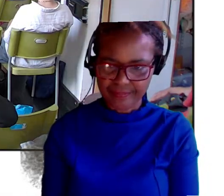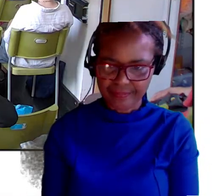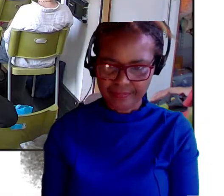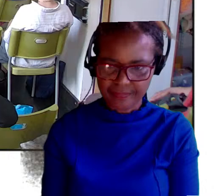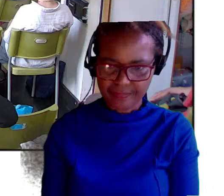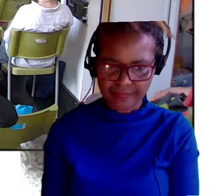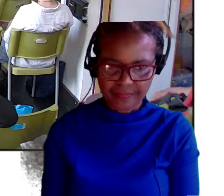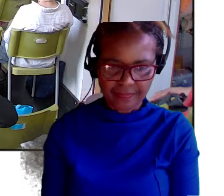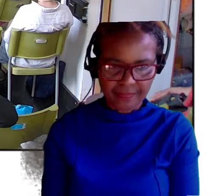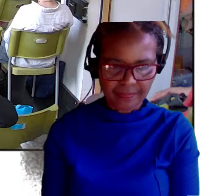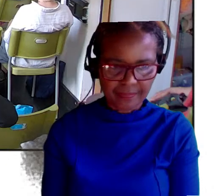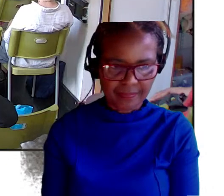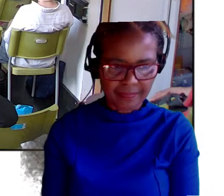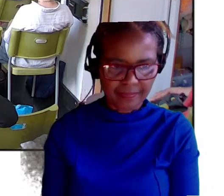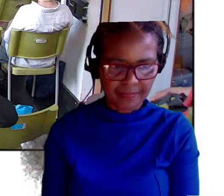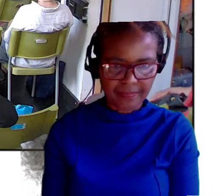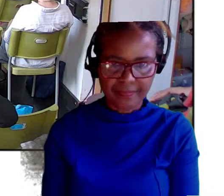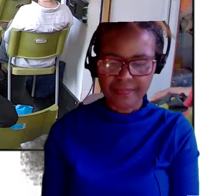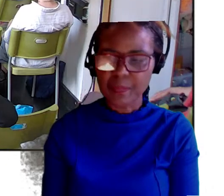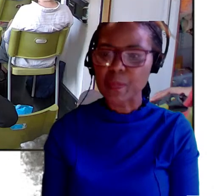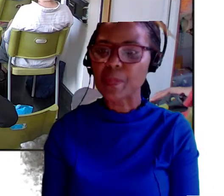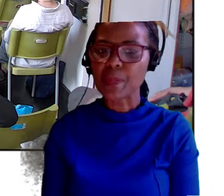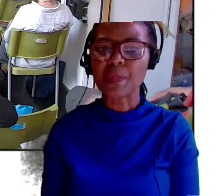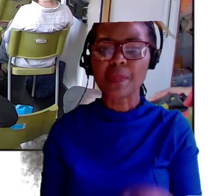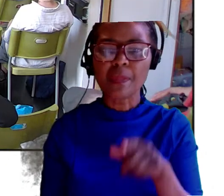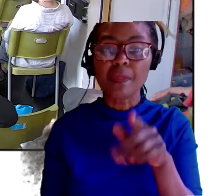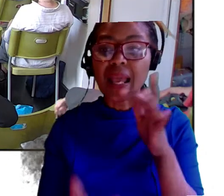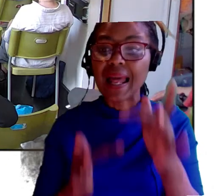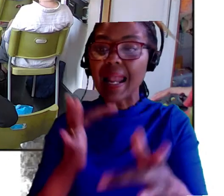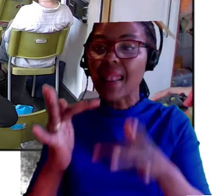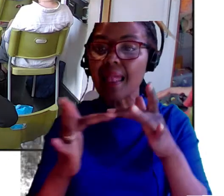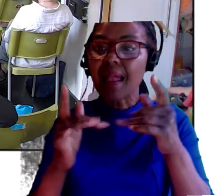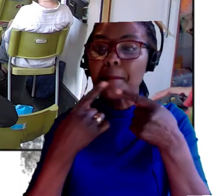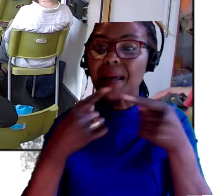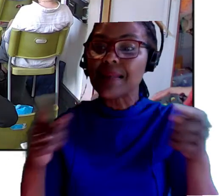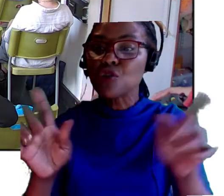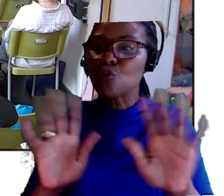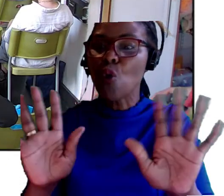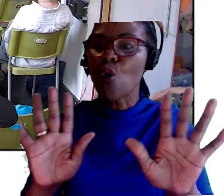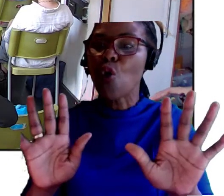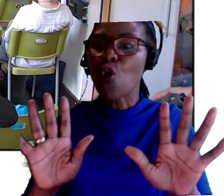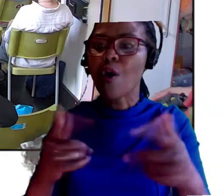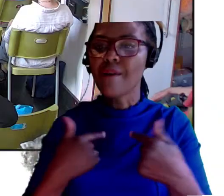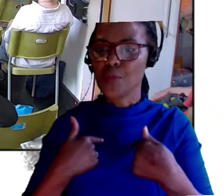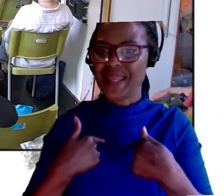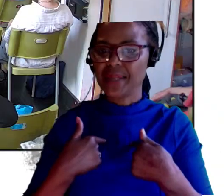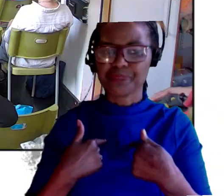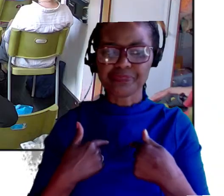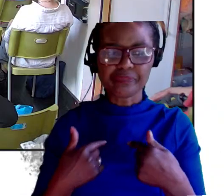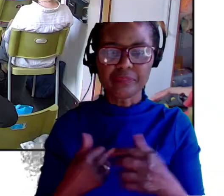This isn't from someone online, this is from me. But firstly, I wanted to check, Tim, how do you feel about gentle